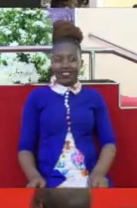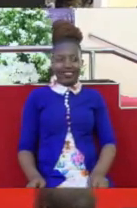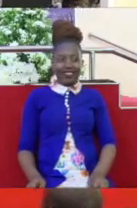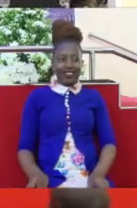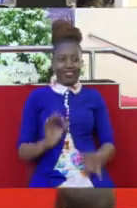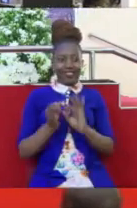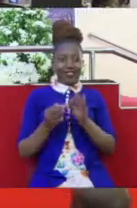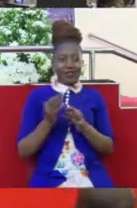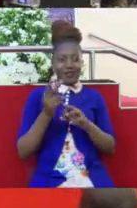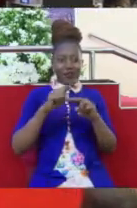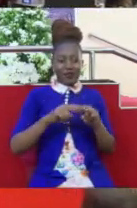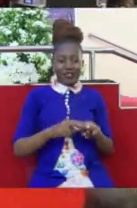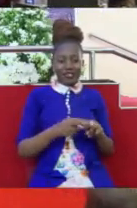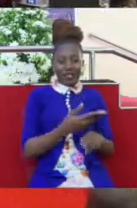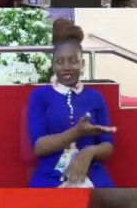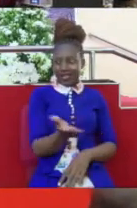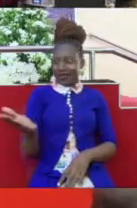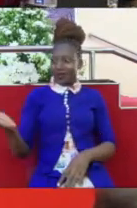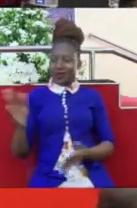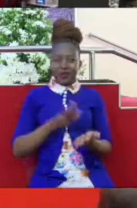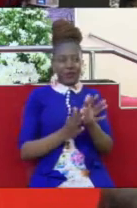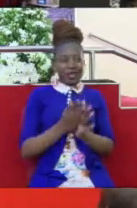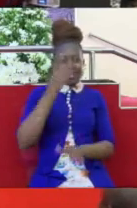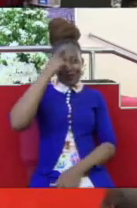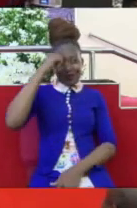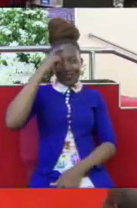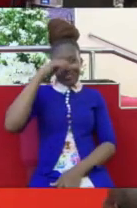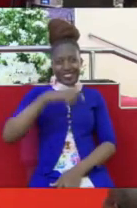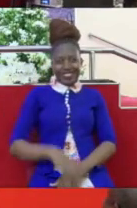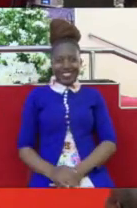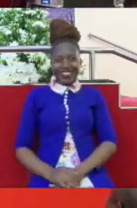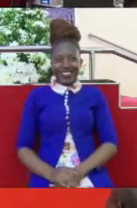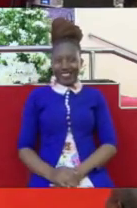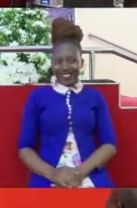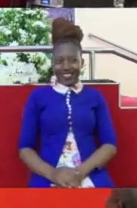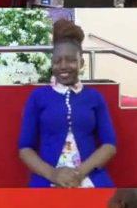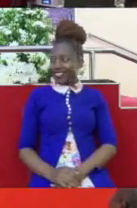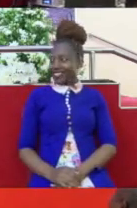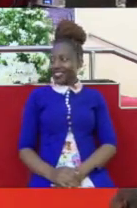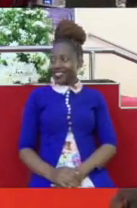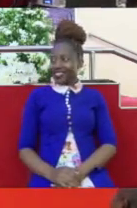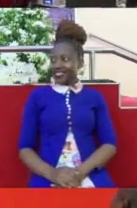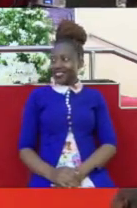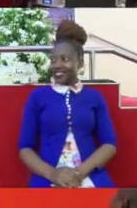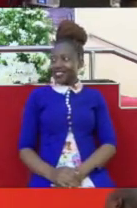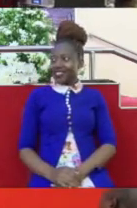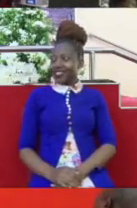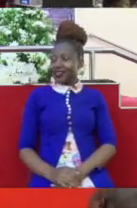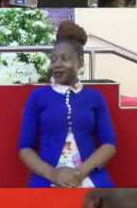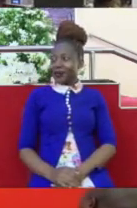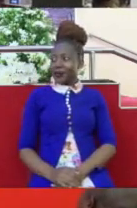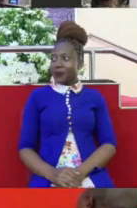All right. It's one of the wise men, I think. Yes. I got the right guy. All right. So, Stephen, now I've preached